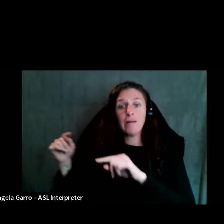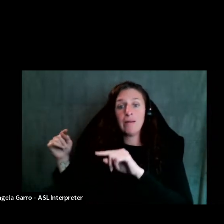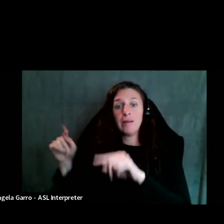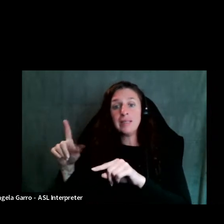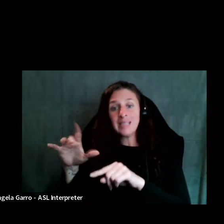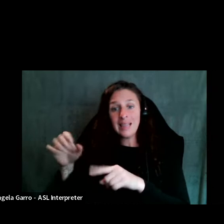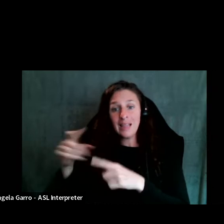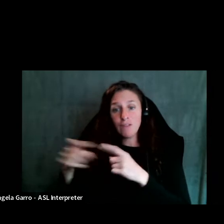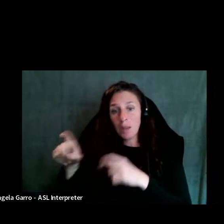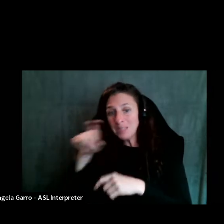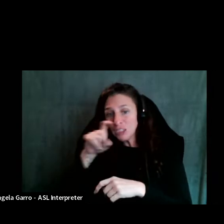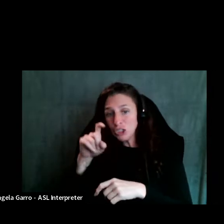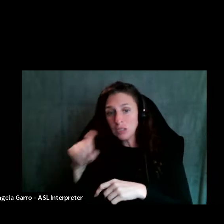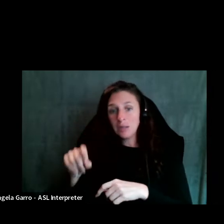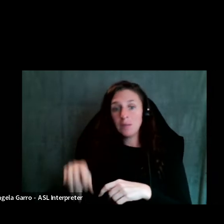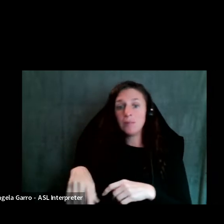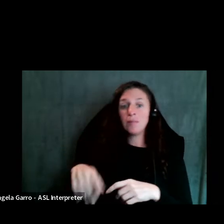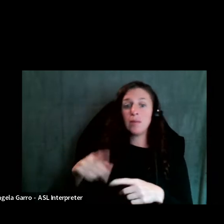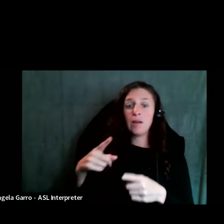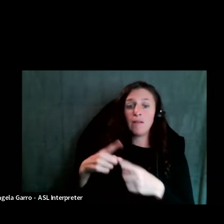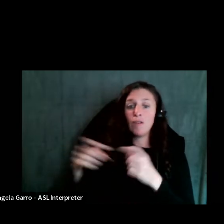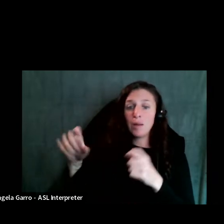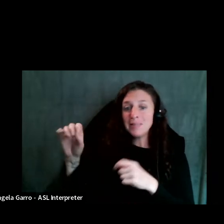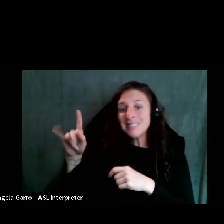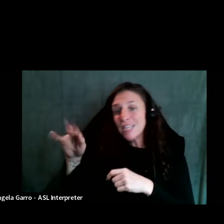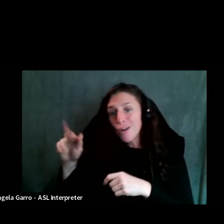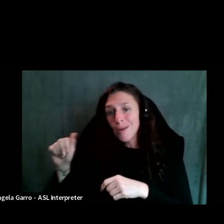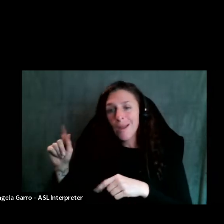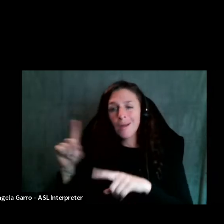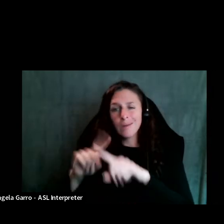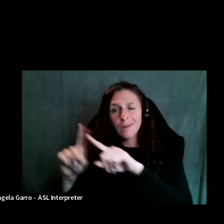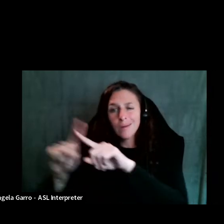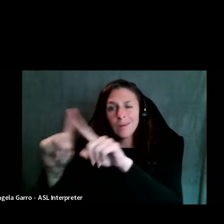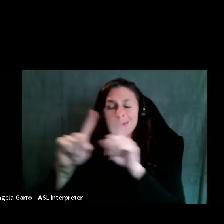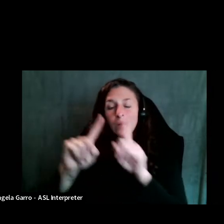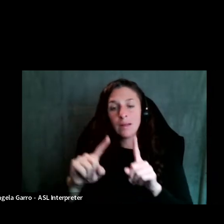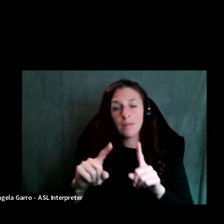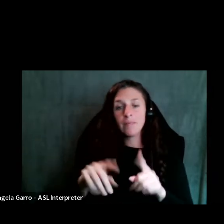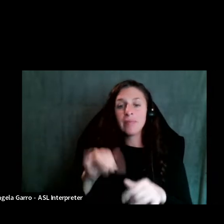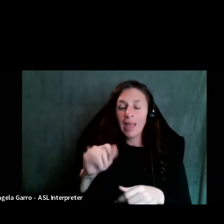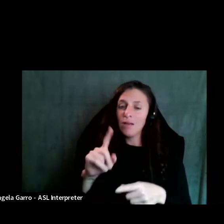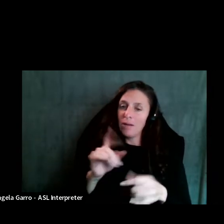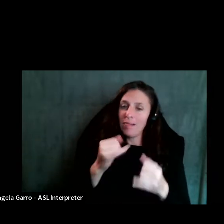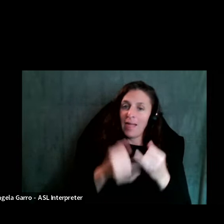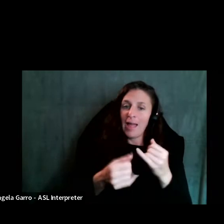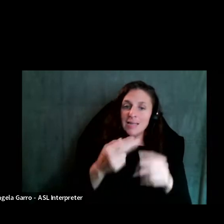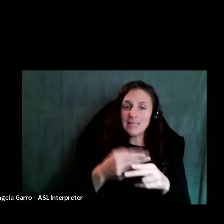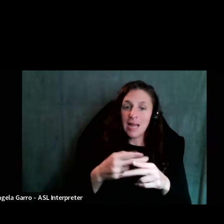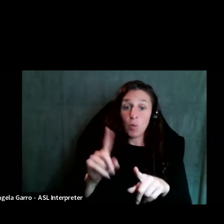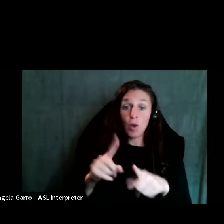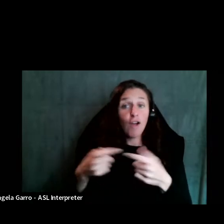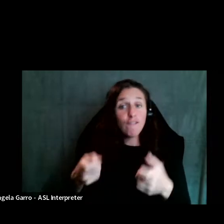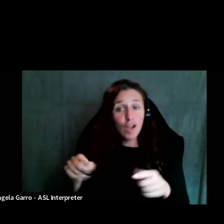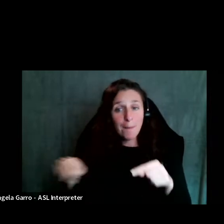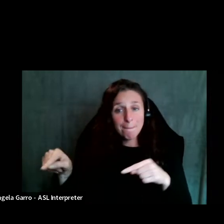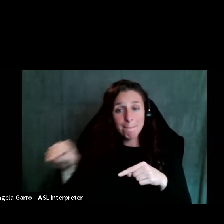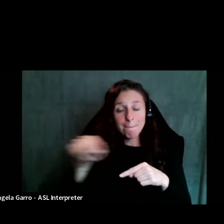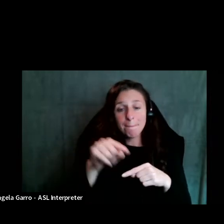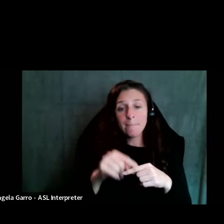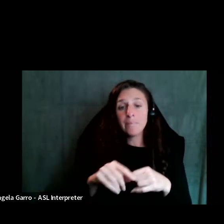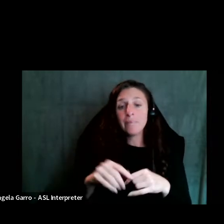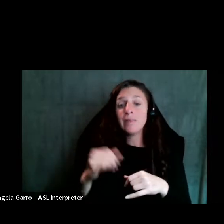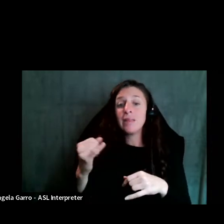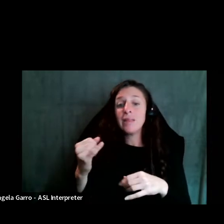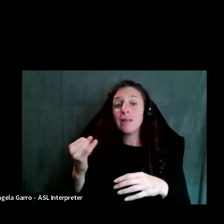Halabi came from Halab in Syria, and so on. So that's where the last name reflects where they're coming from.